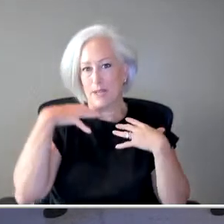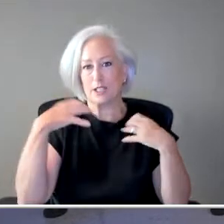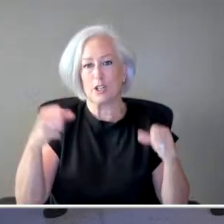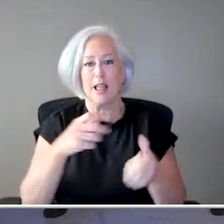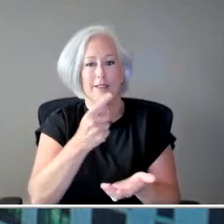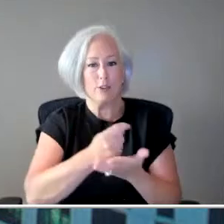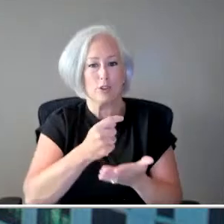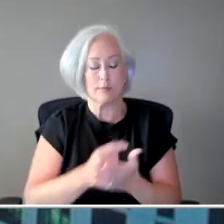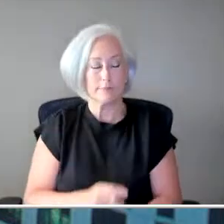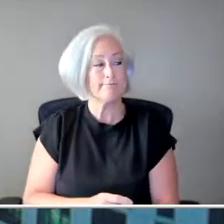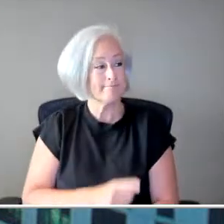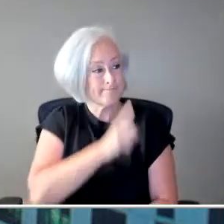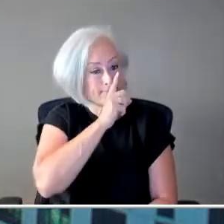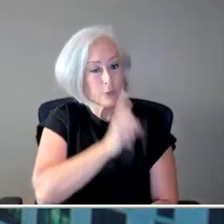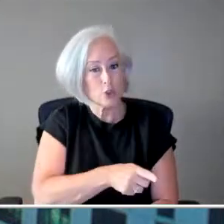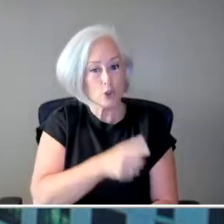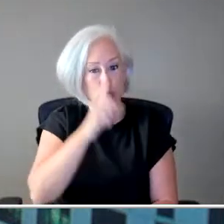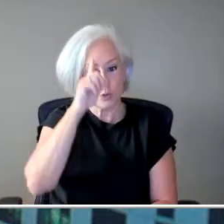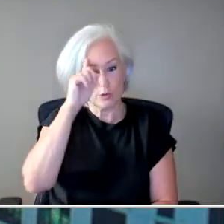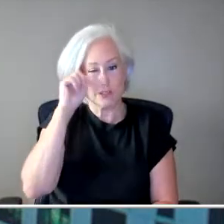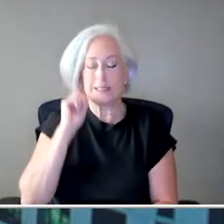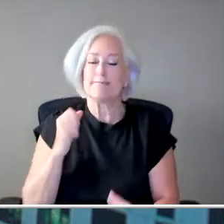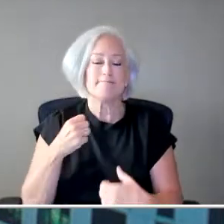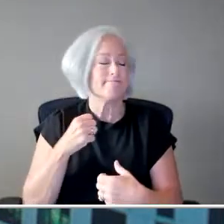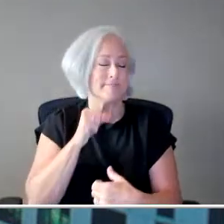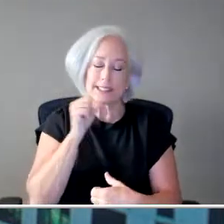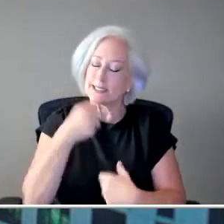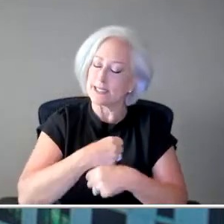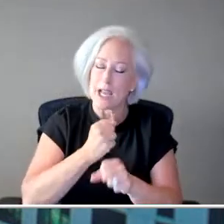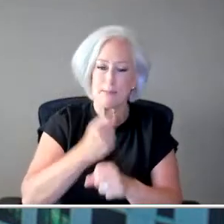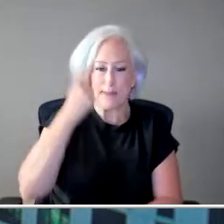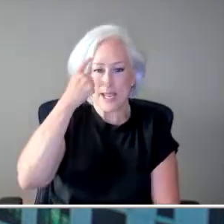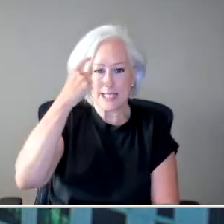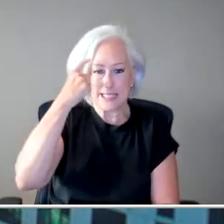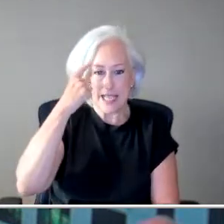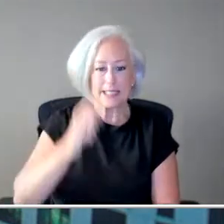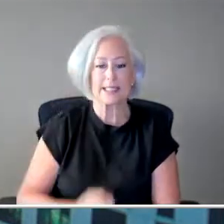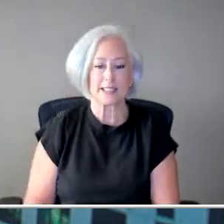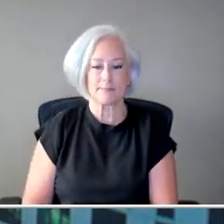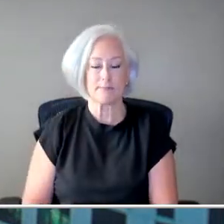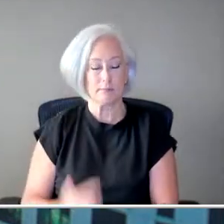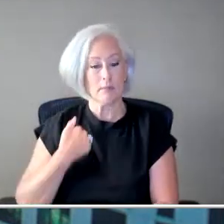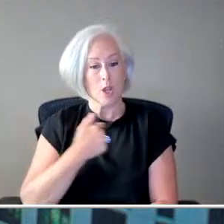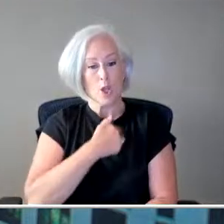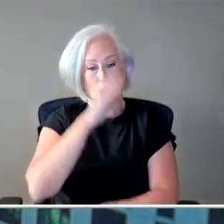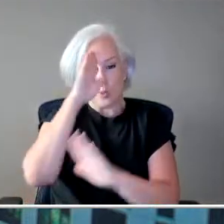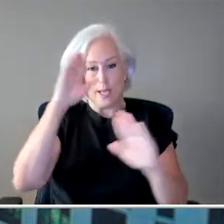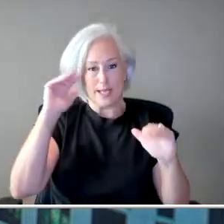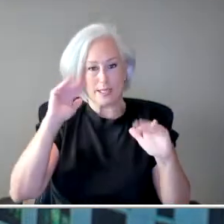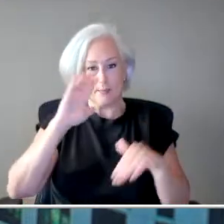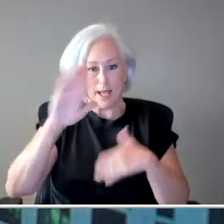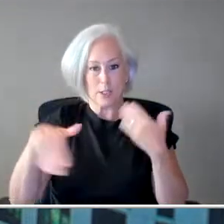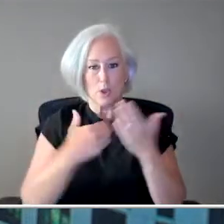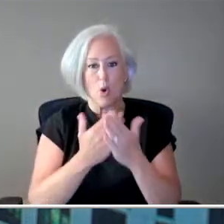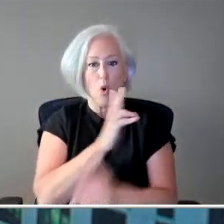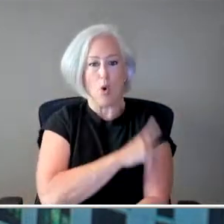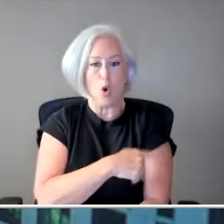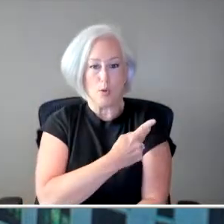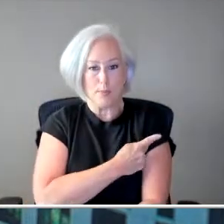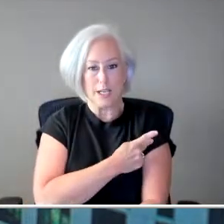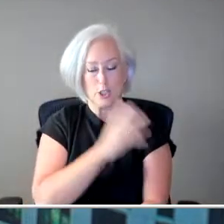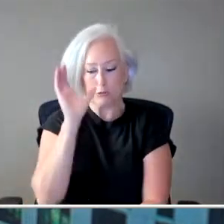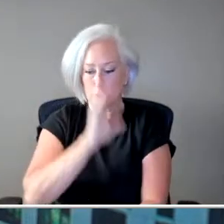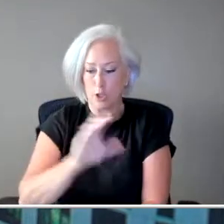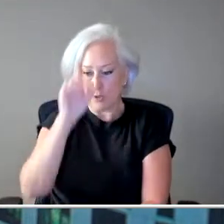true, and it really doesn't make a lot of sense when you think about it. We would expect that all of our patients and all of us seek care for things